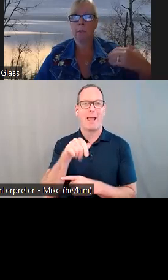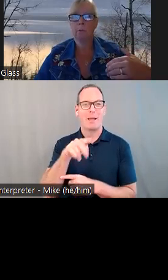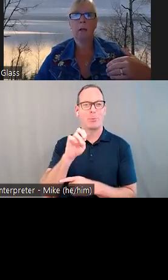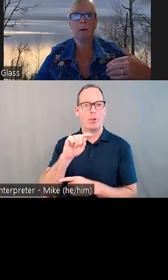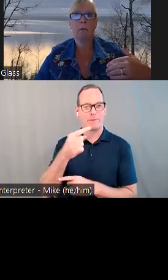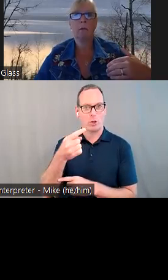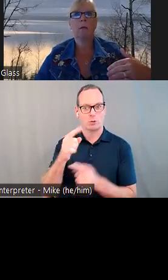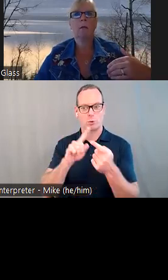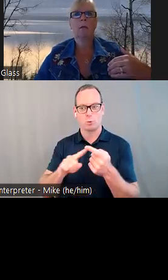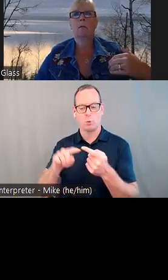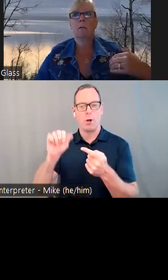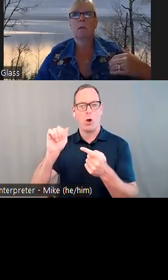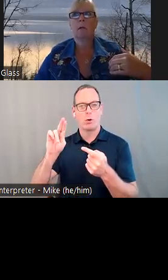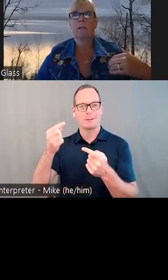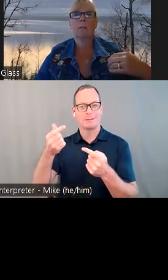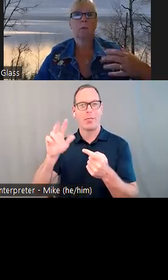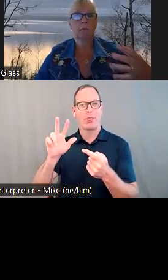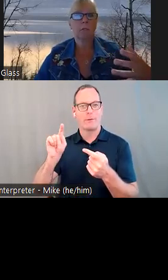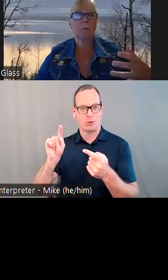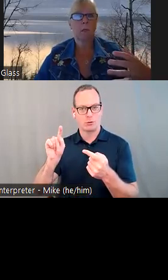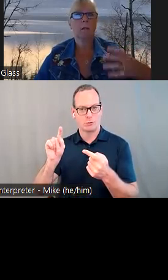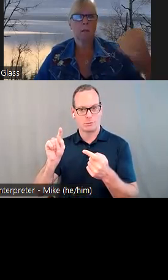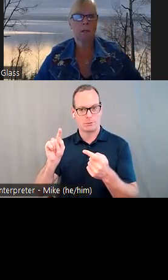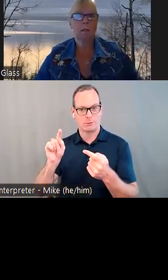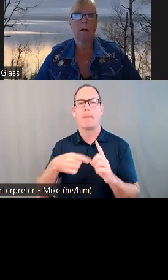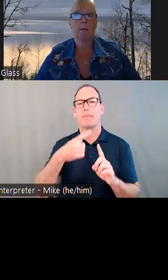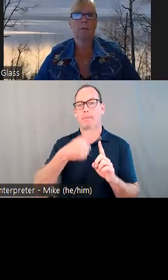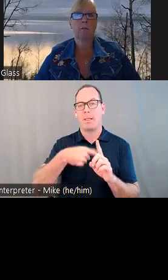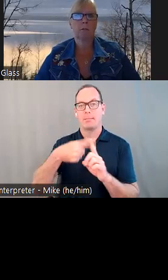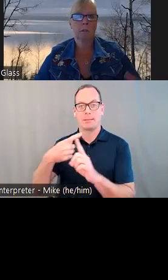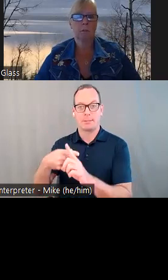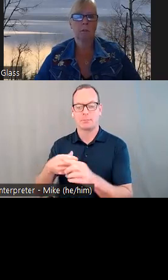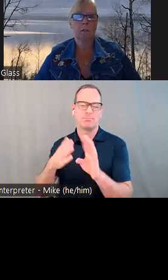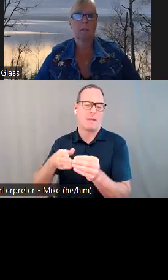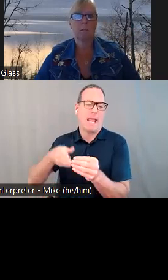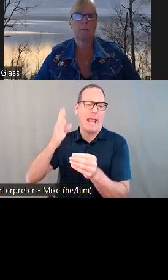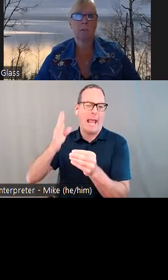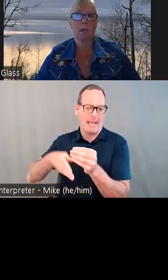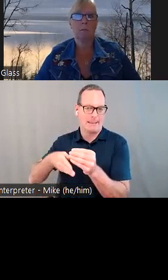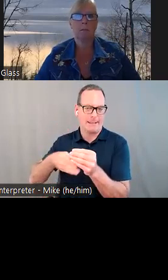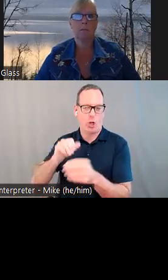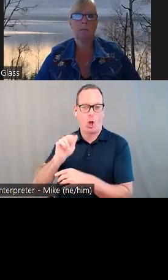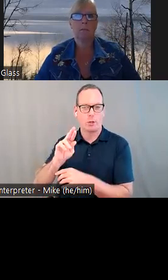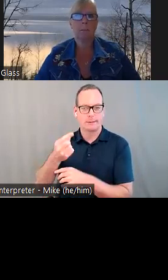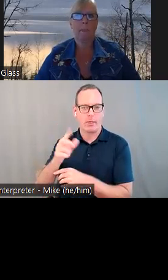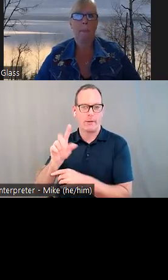pulled this one out as the most recent one ending August 31st to use as a sample for today.